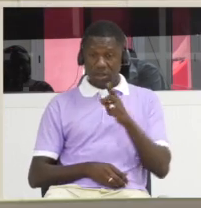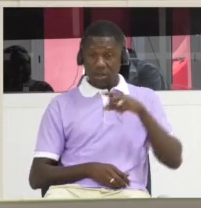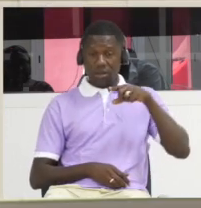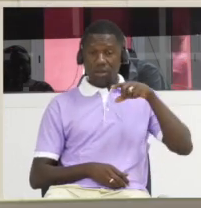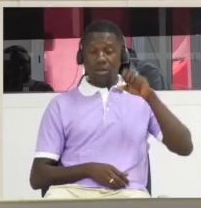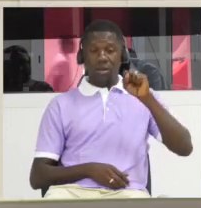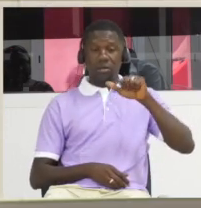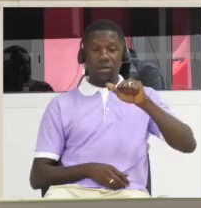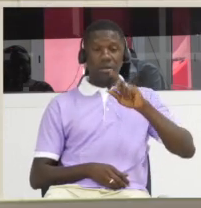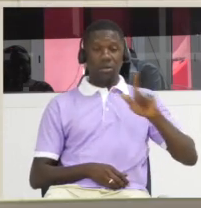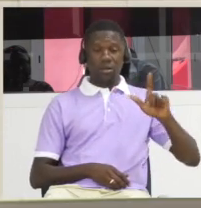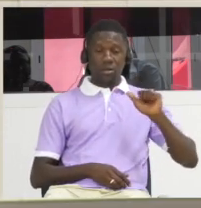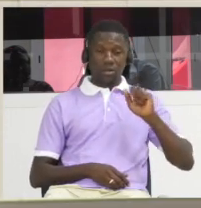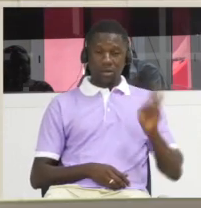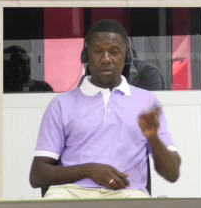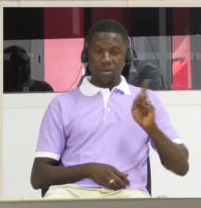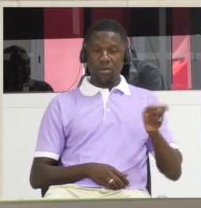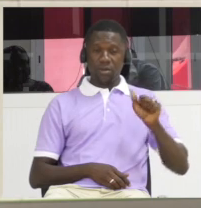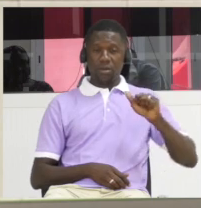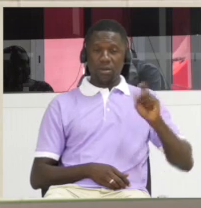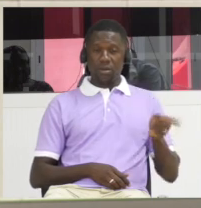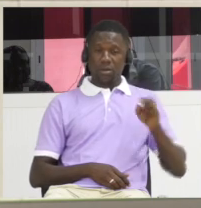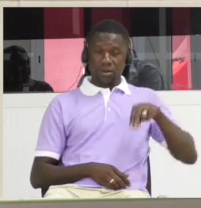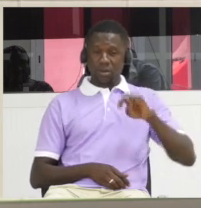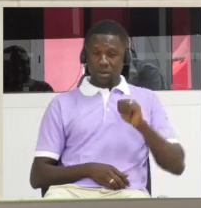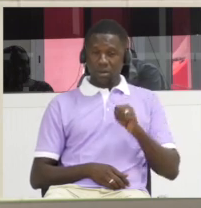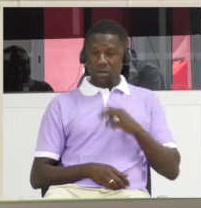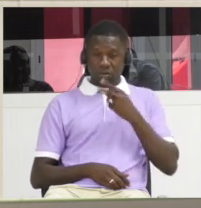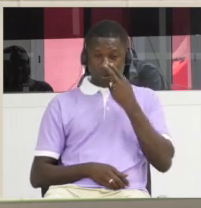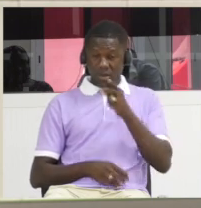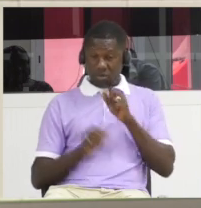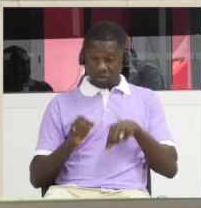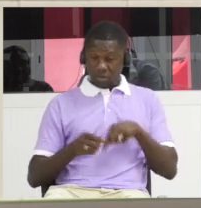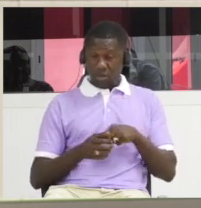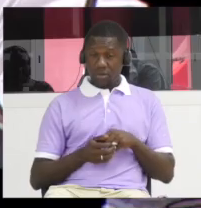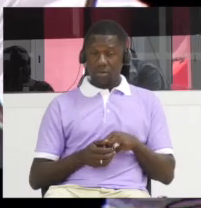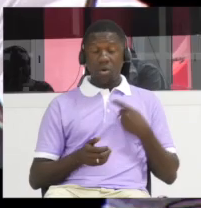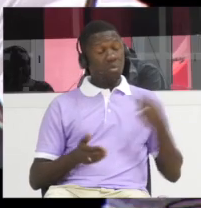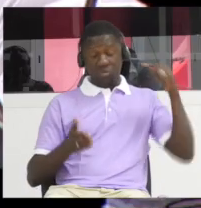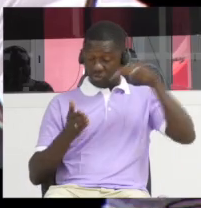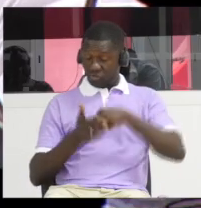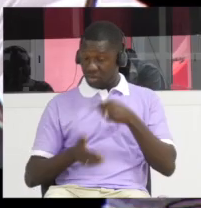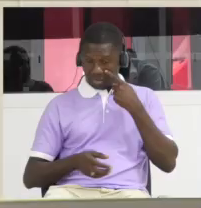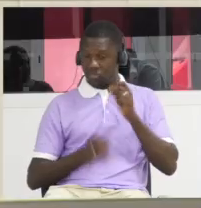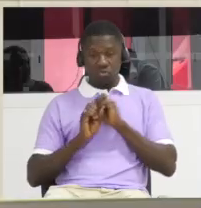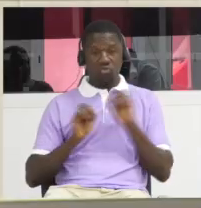No. Did you see him again? Up to today, no. Do you know where he went?